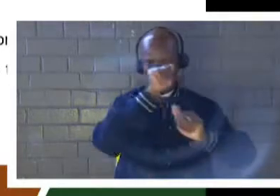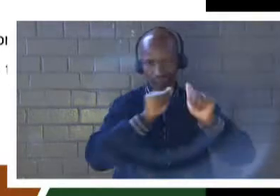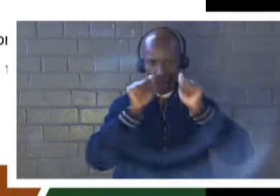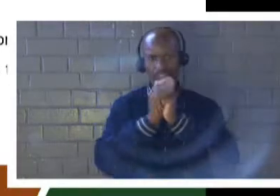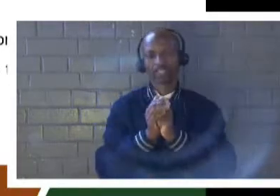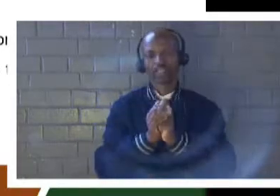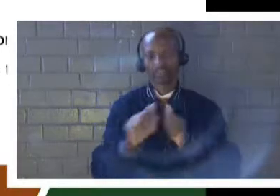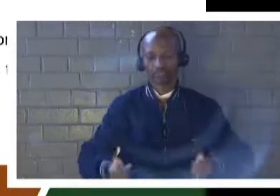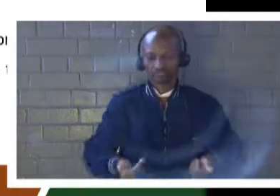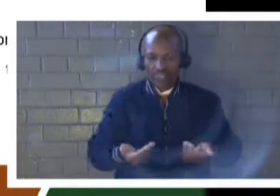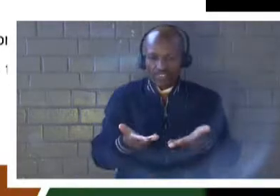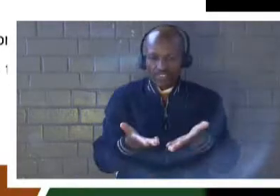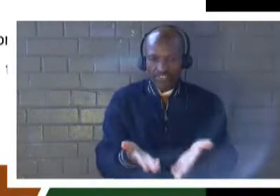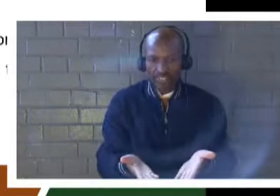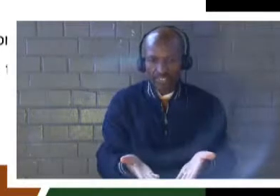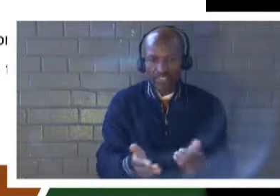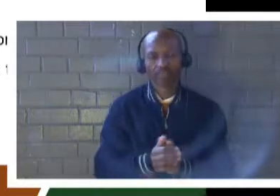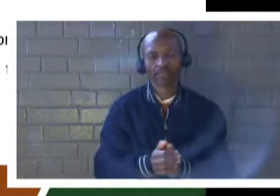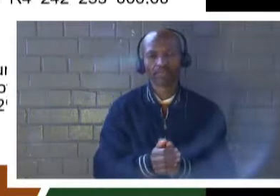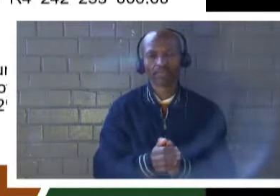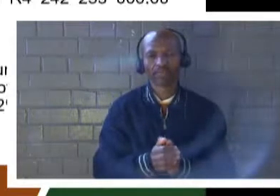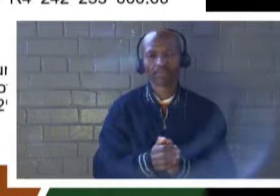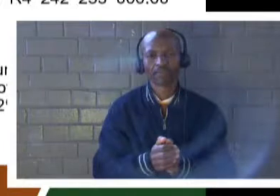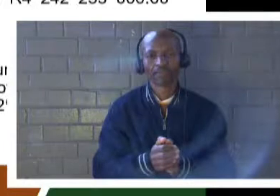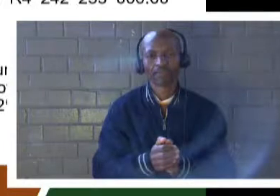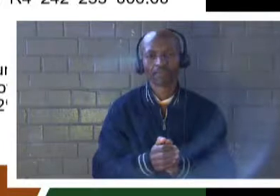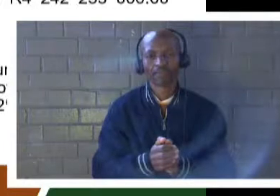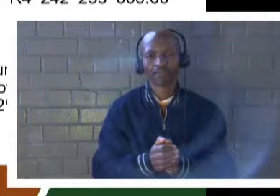state of service delivery.